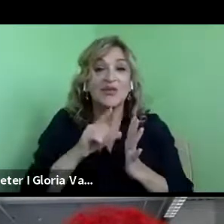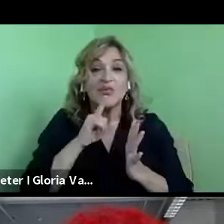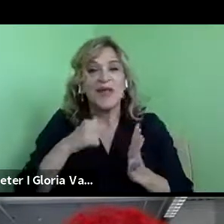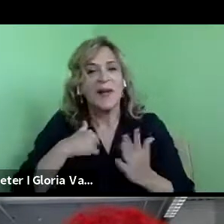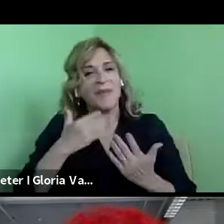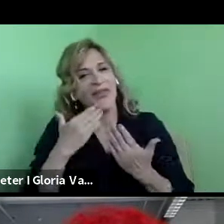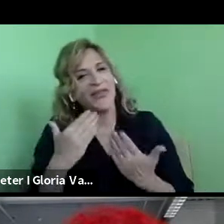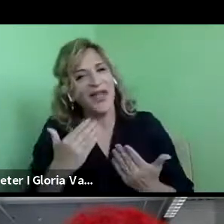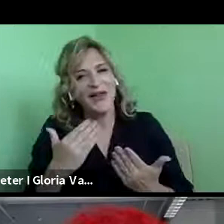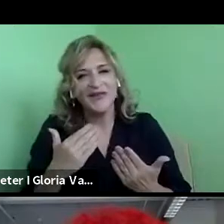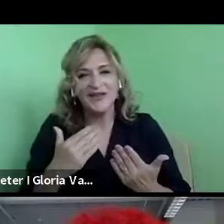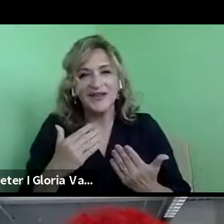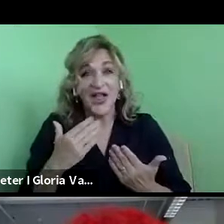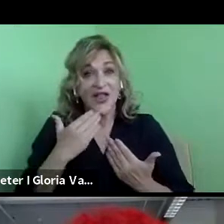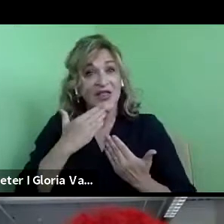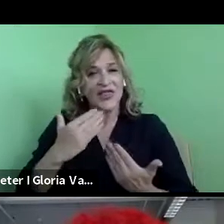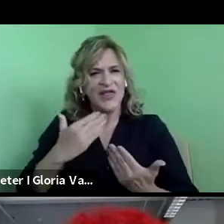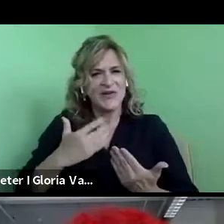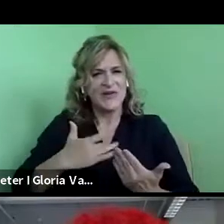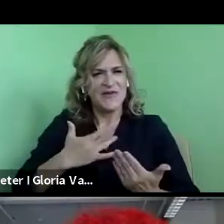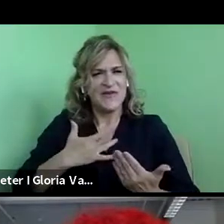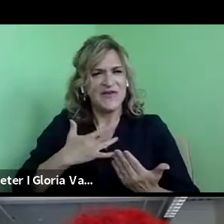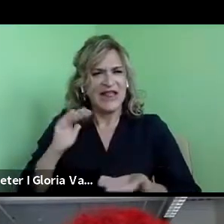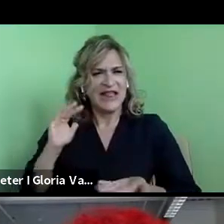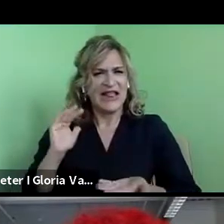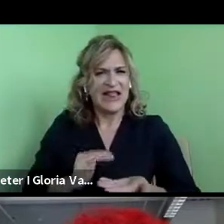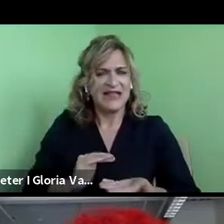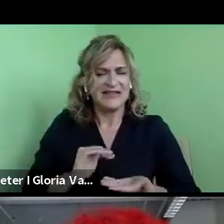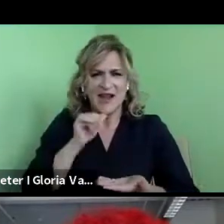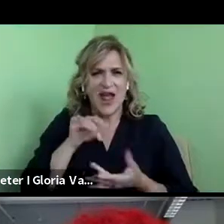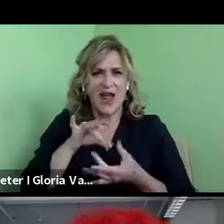I don't know, it makes me feel less disenfranchised.